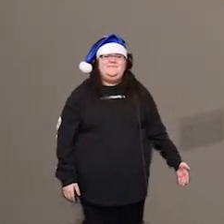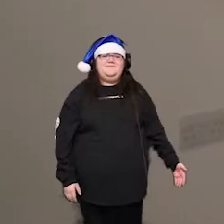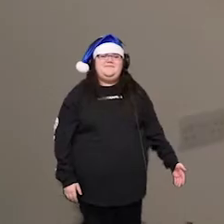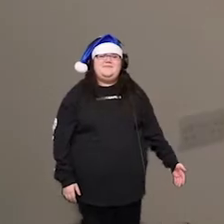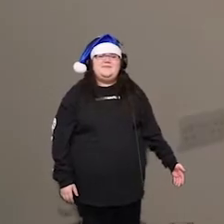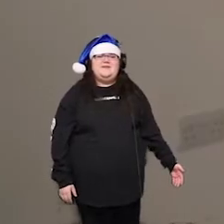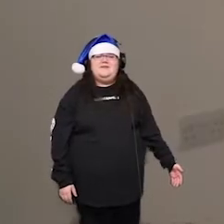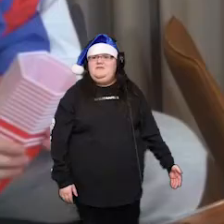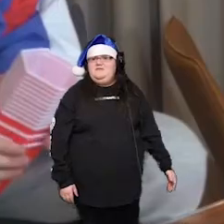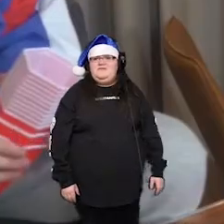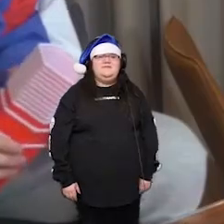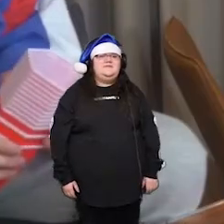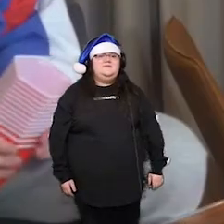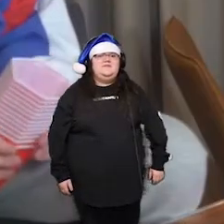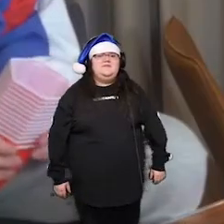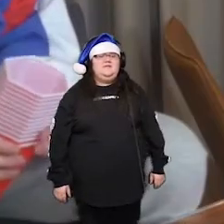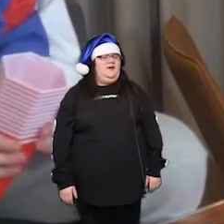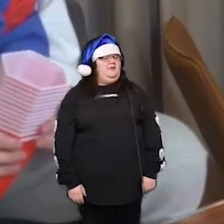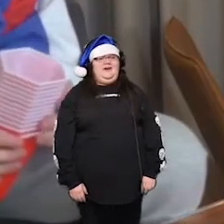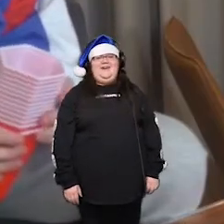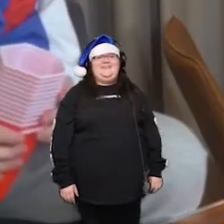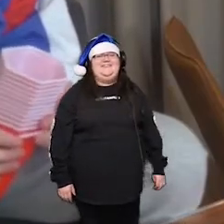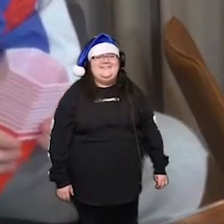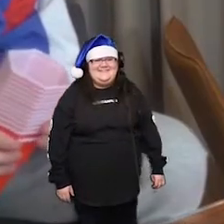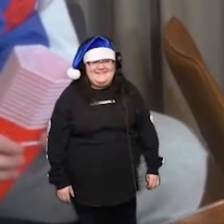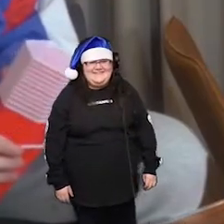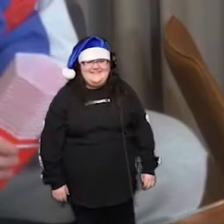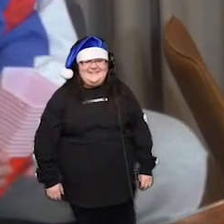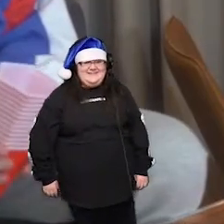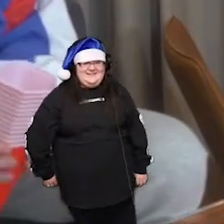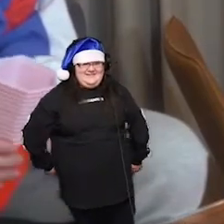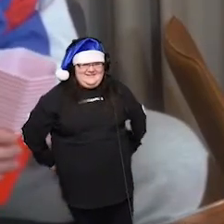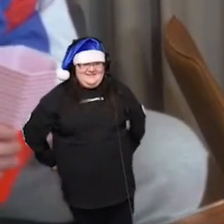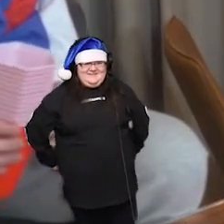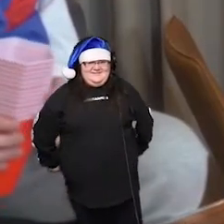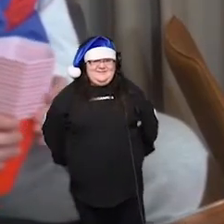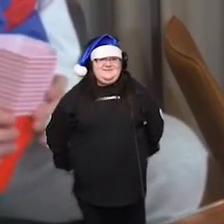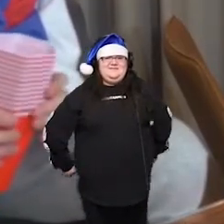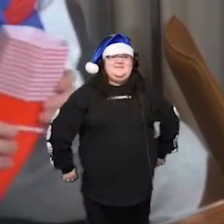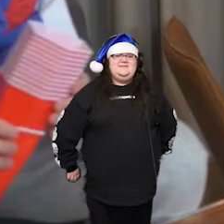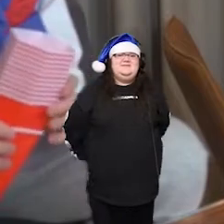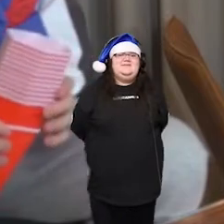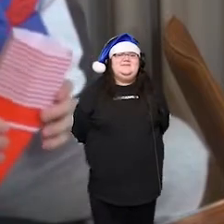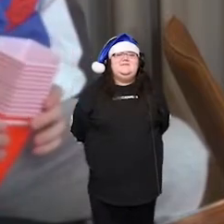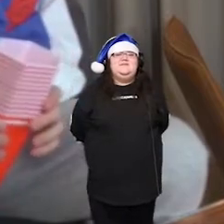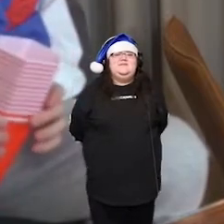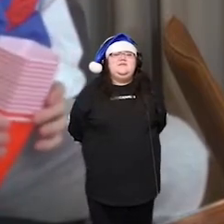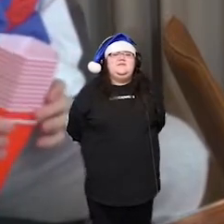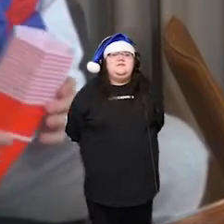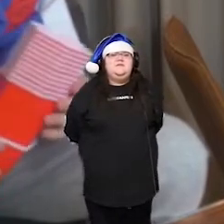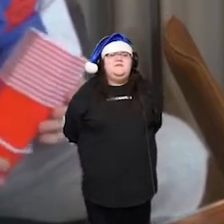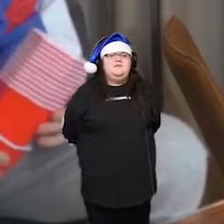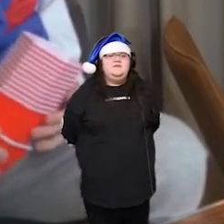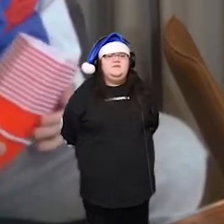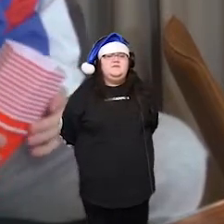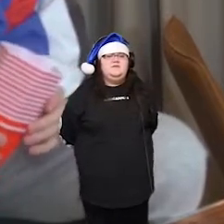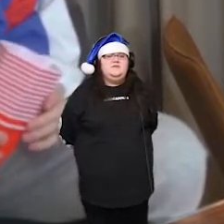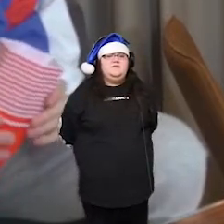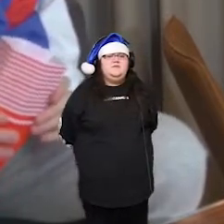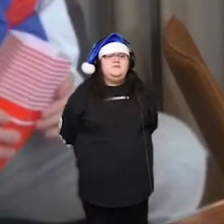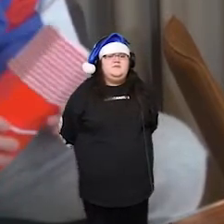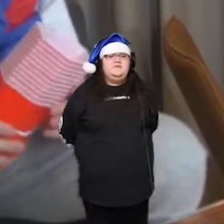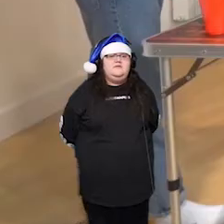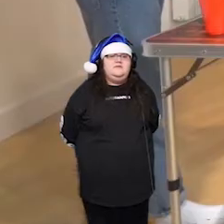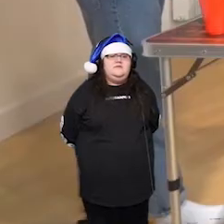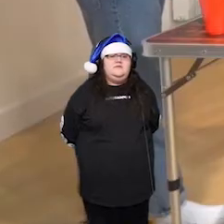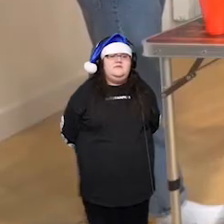that are taller than you. Well, oh God! I've been with guys who are like not much taller than me, but I've never been with someone who's under like 5'3", 5'4".